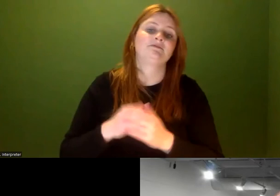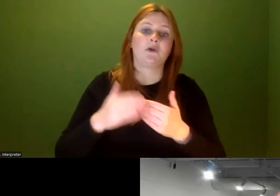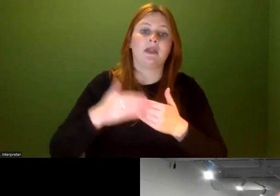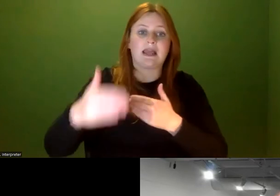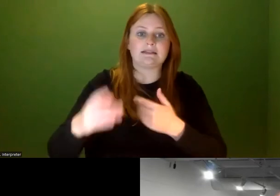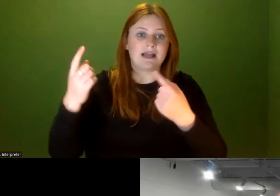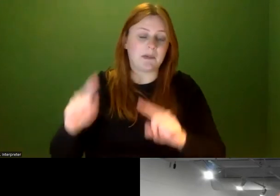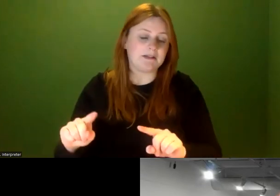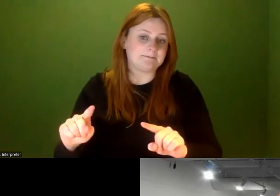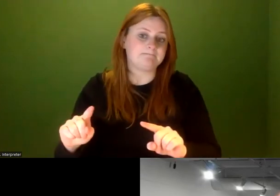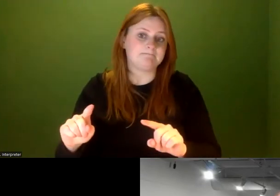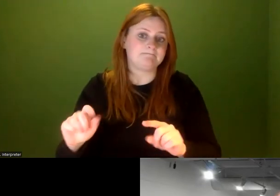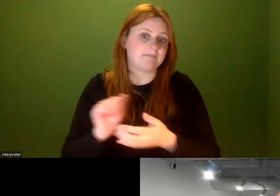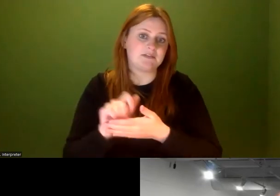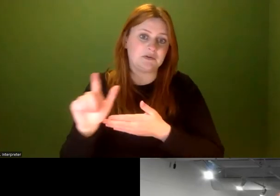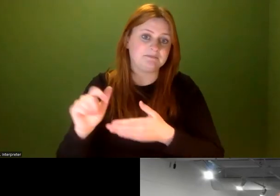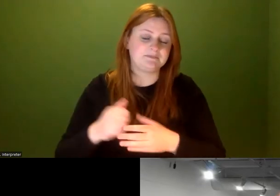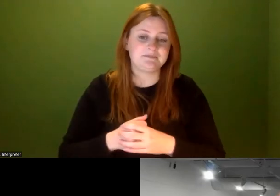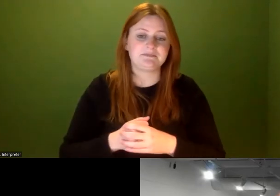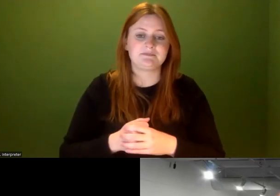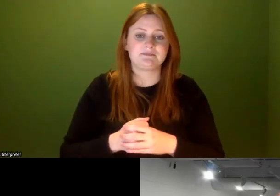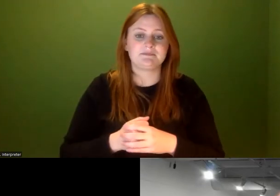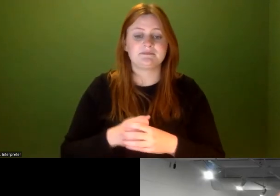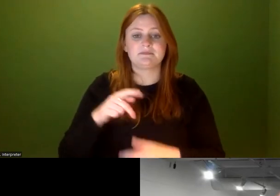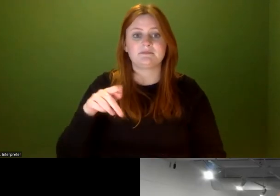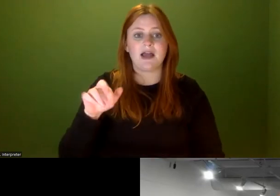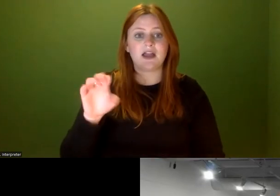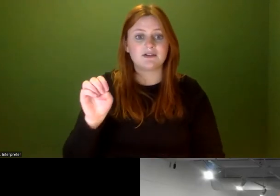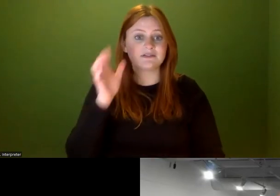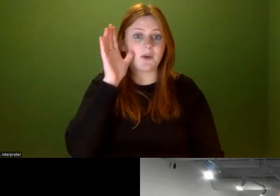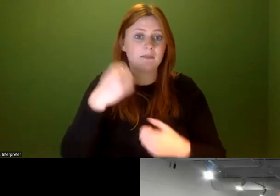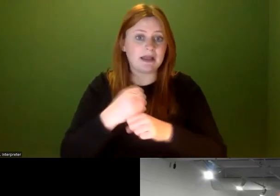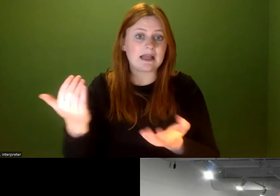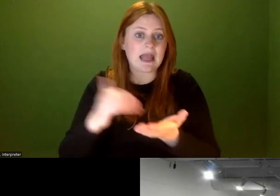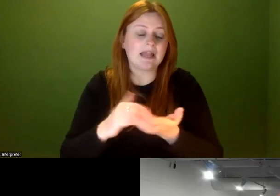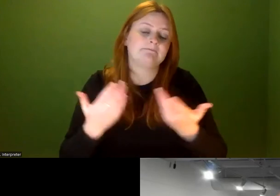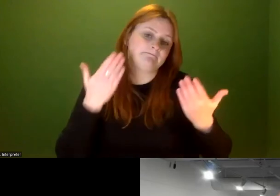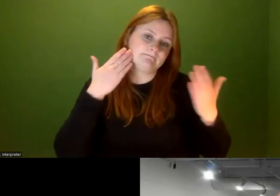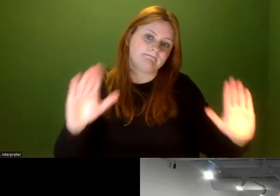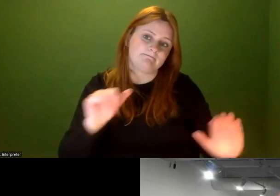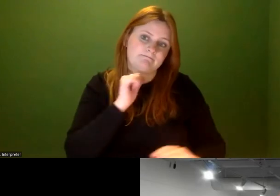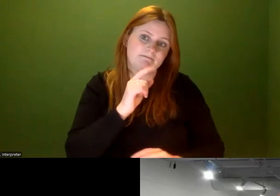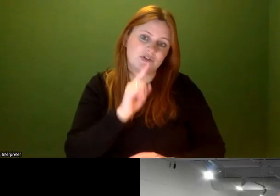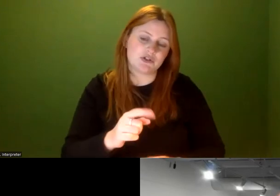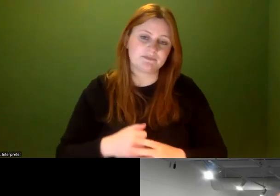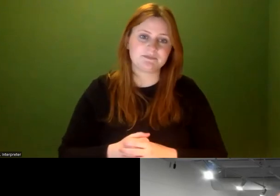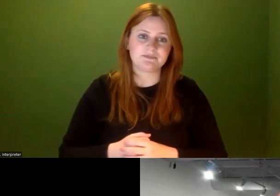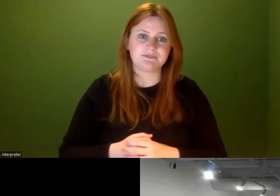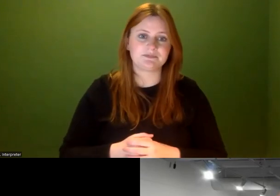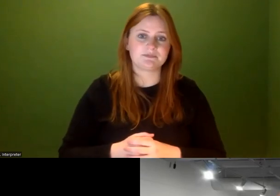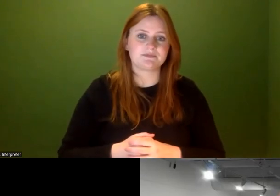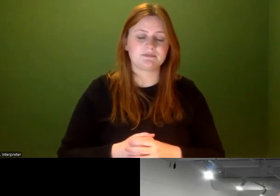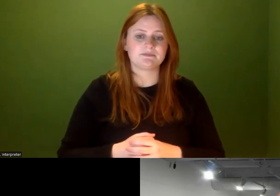And, you know, will the Pyres resurface? I don't know. I actually have started thinking